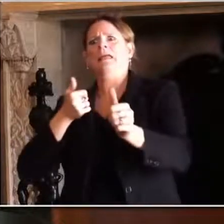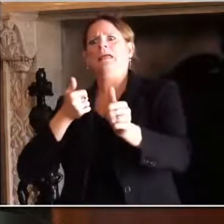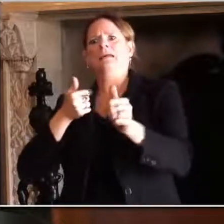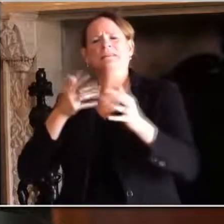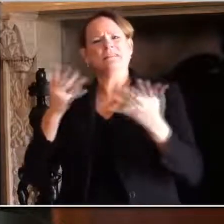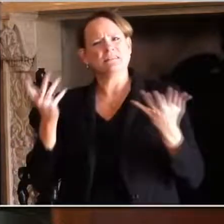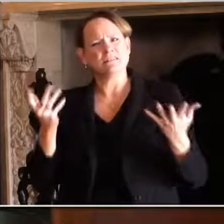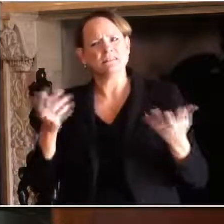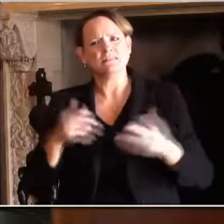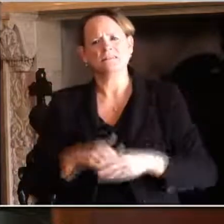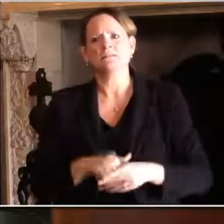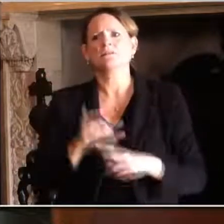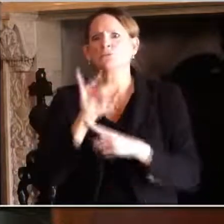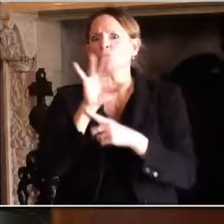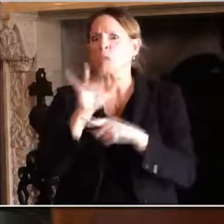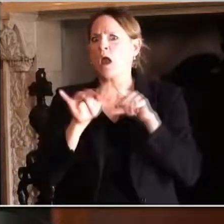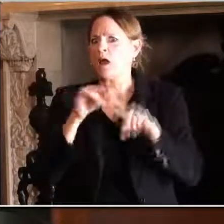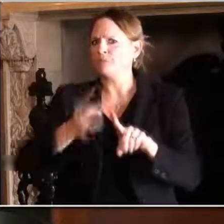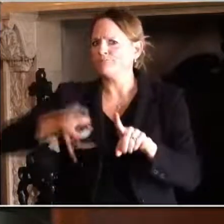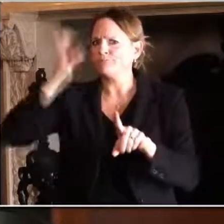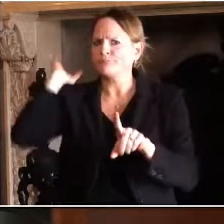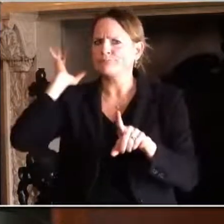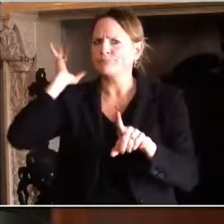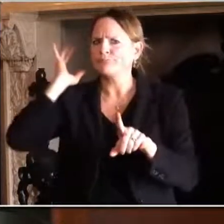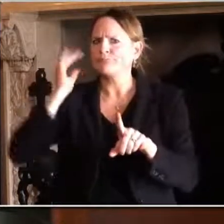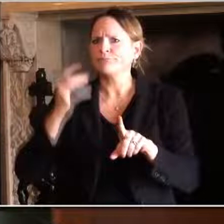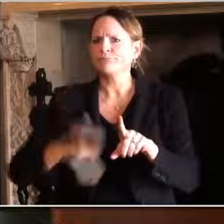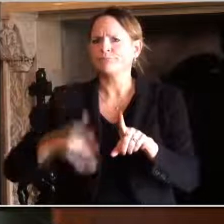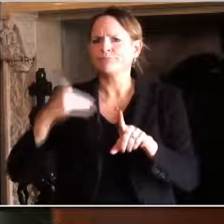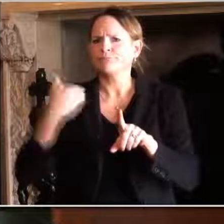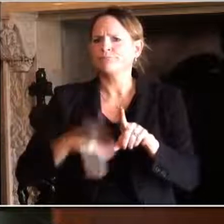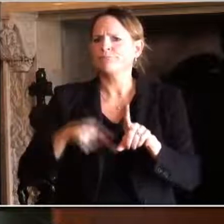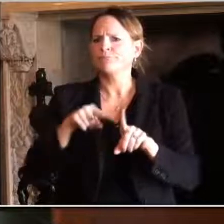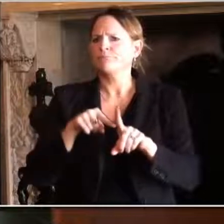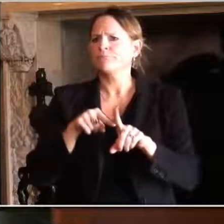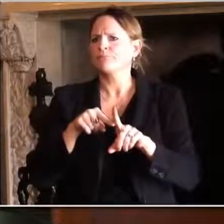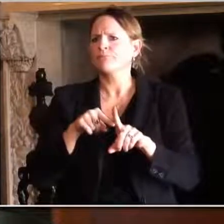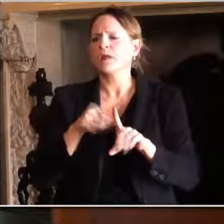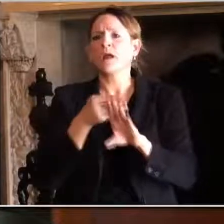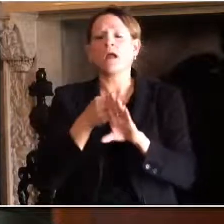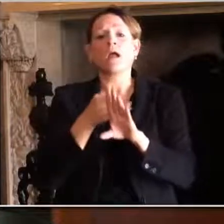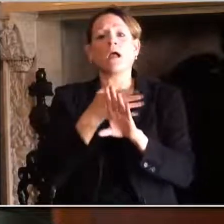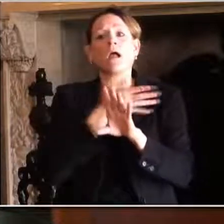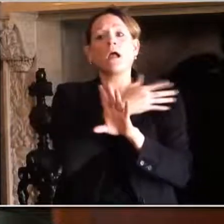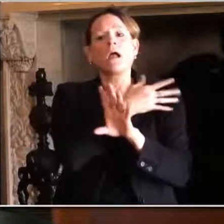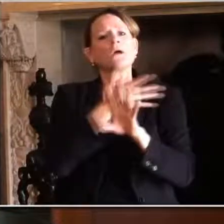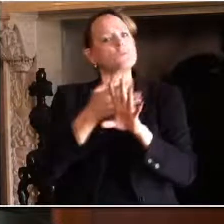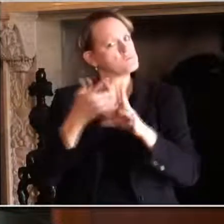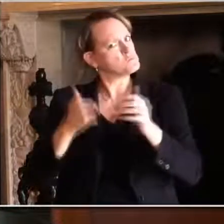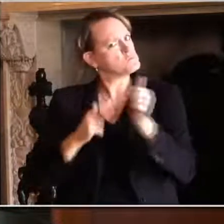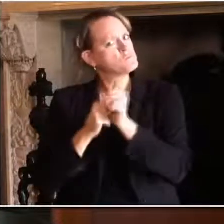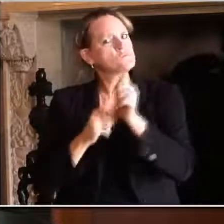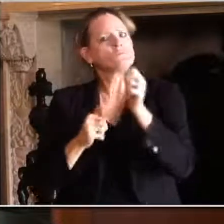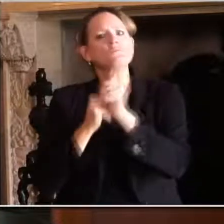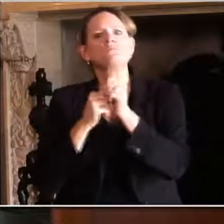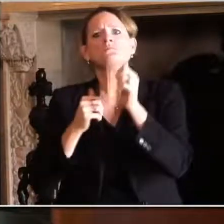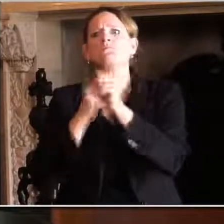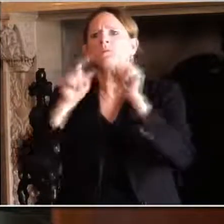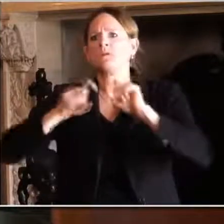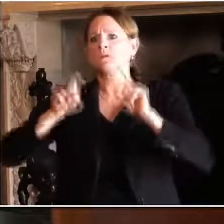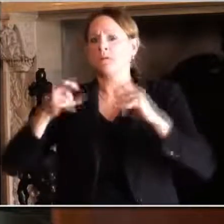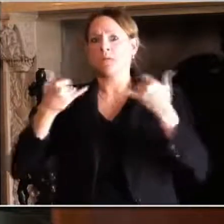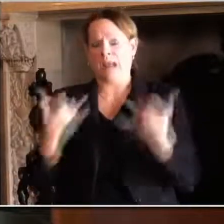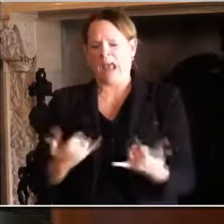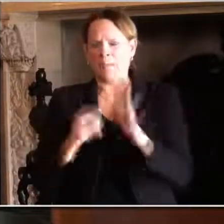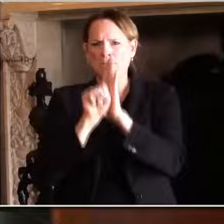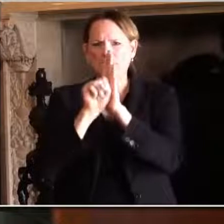of July has gone in a very different direction than we were seeing earlier in the spring. I could add